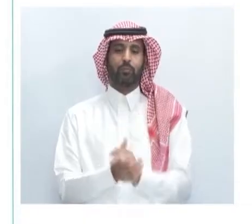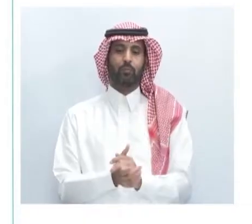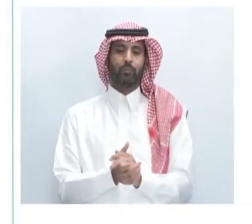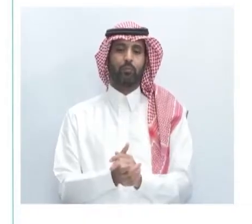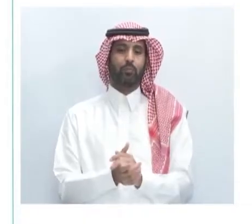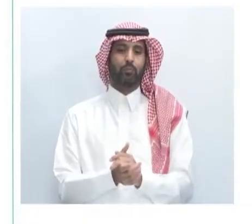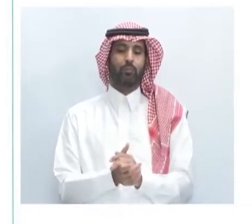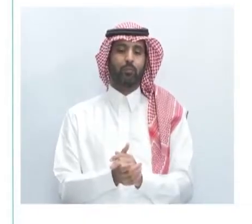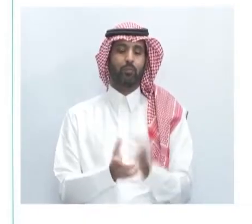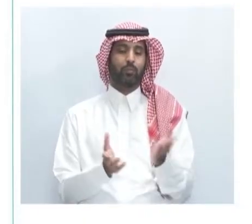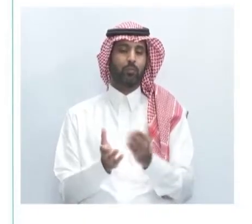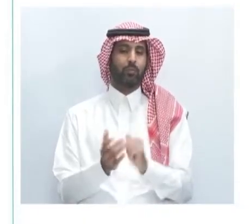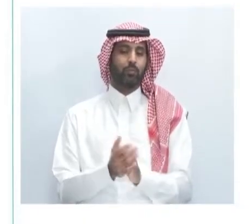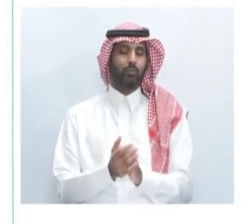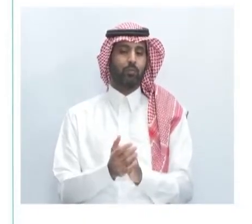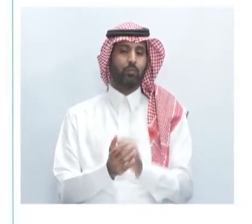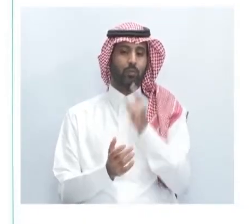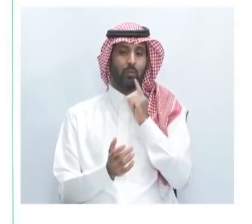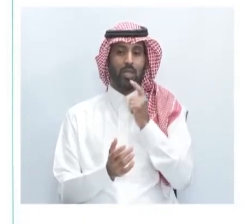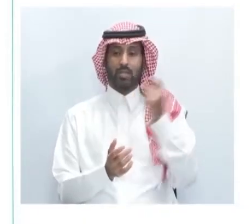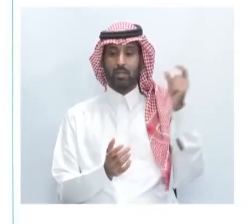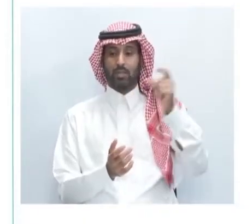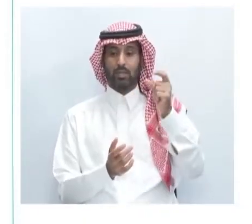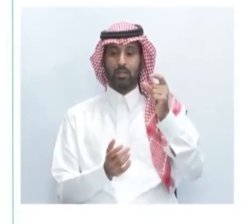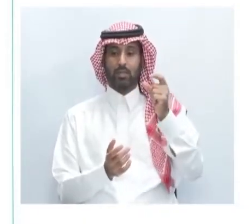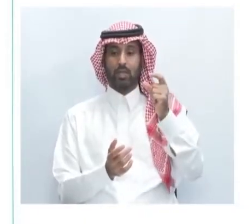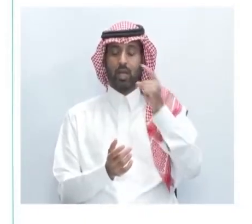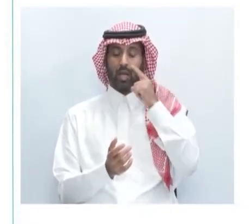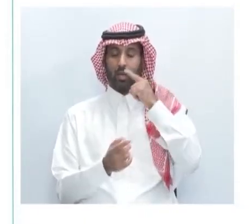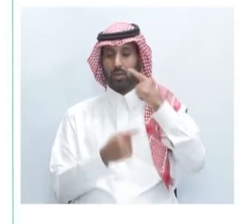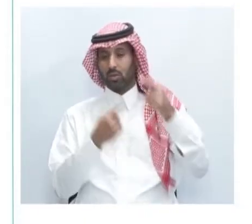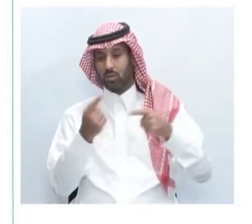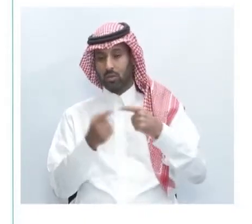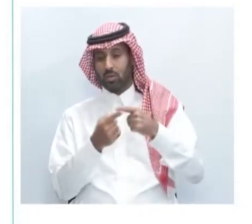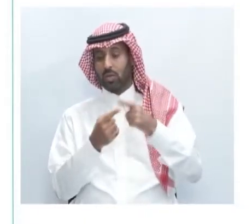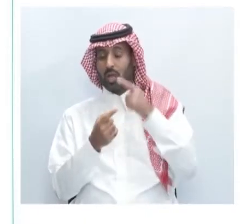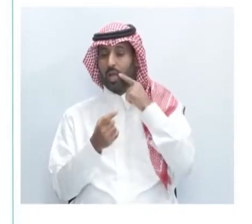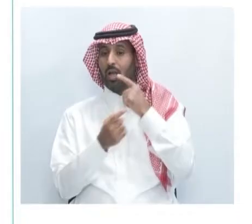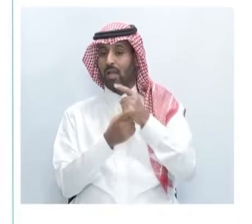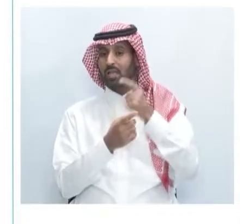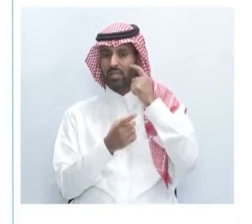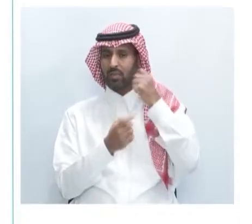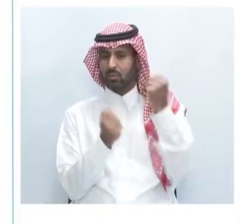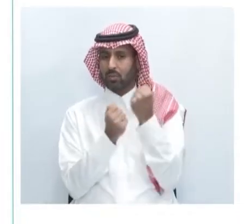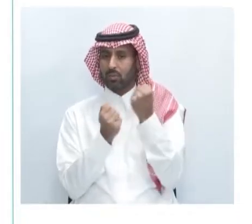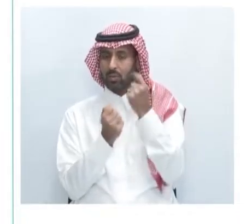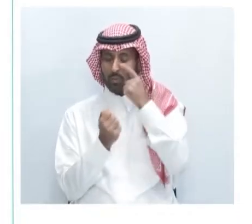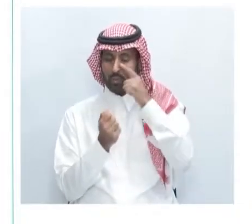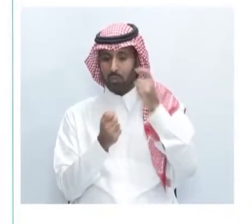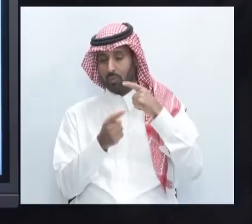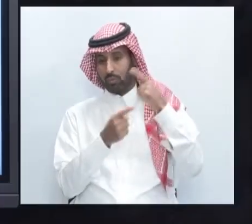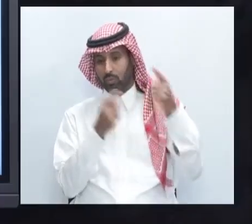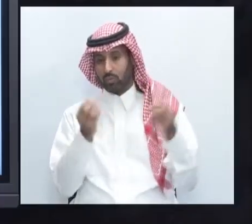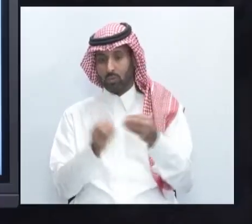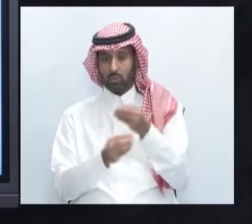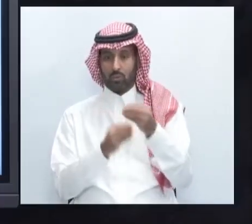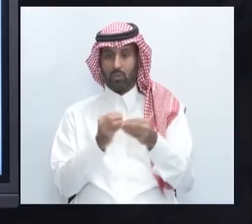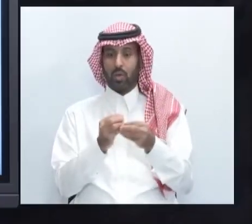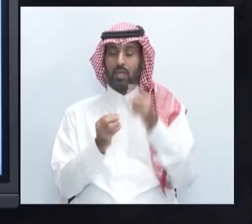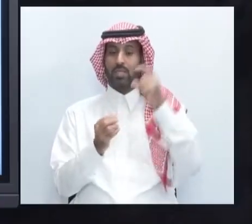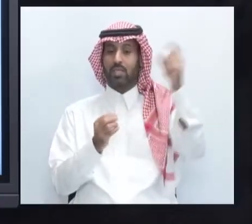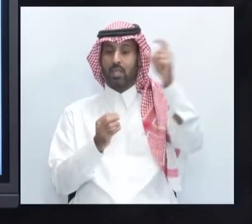lesson. Okay, so months and seasons chant. Okay, let's take the first one, months. What are the